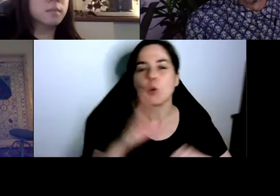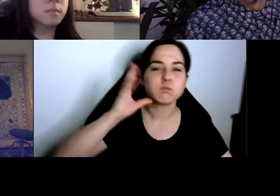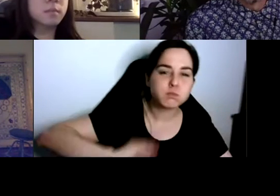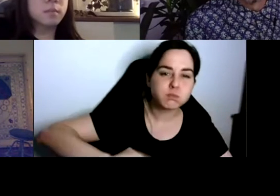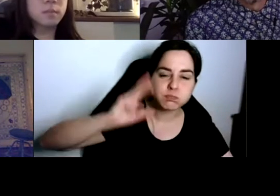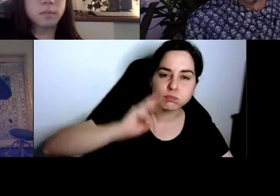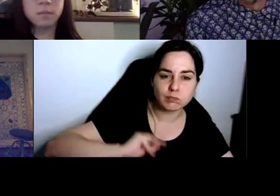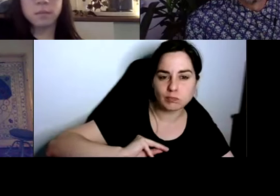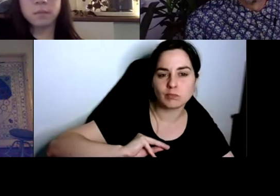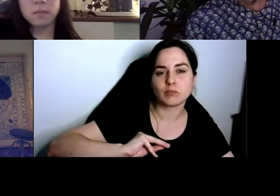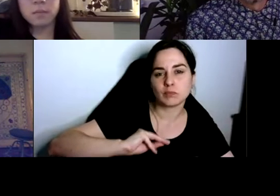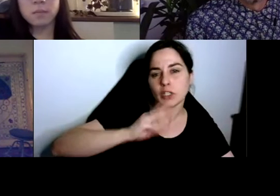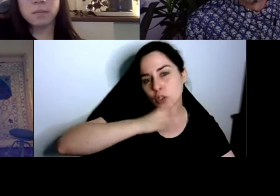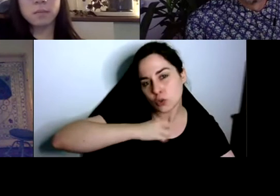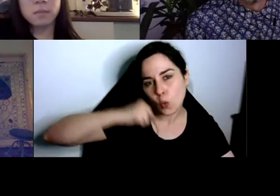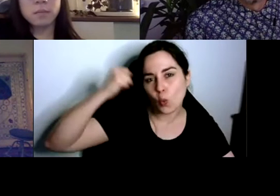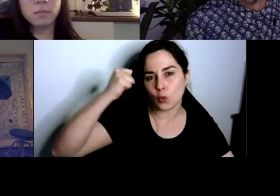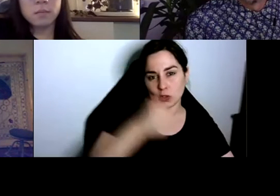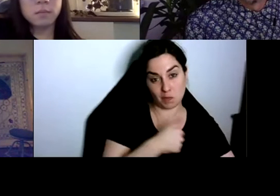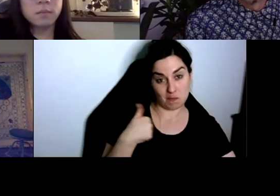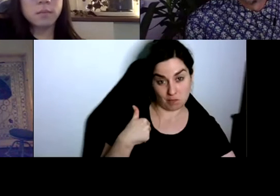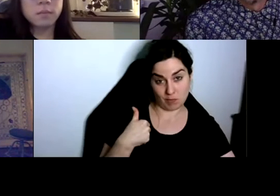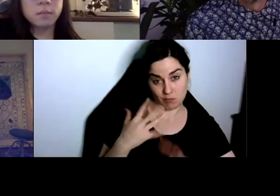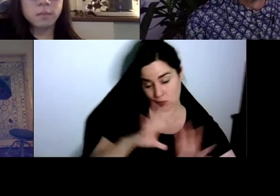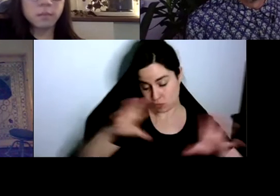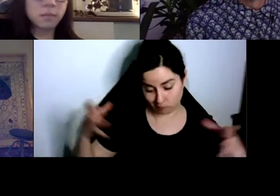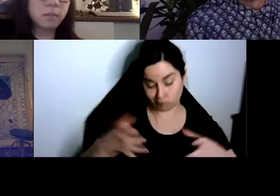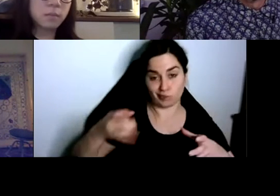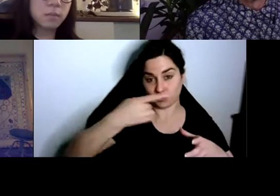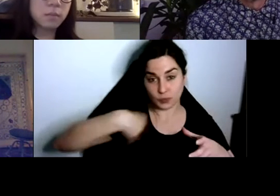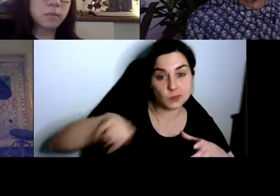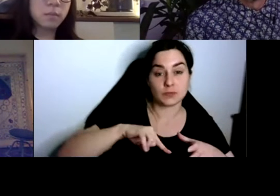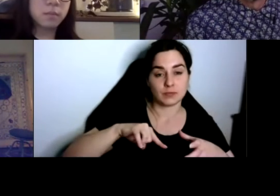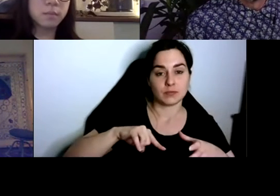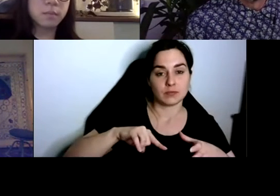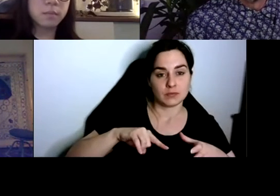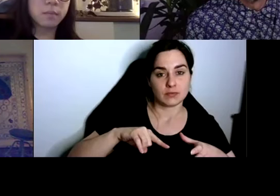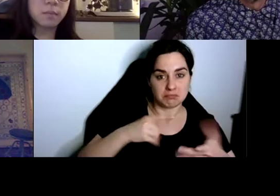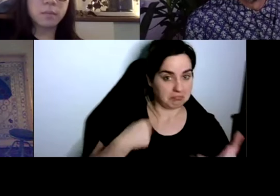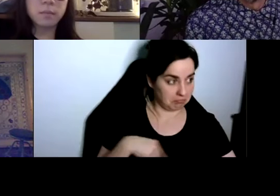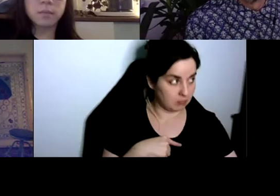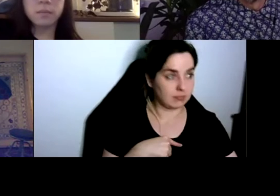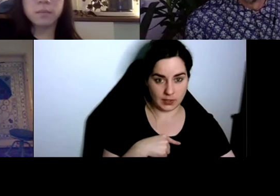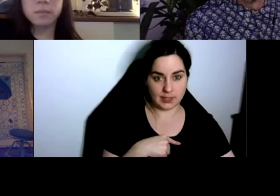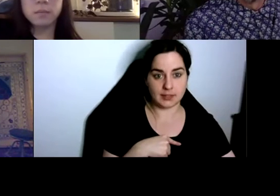experienced, older members of our collective, who we've been able to